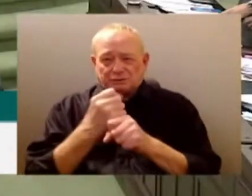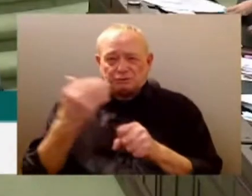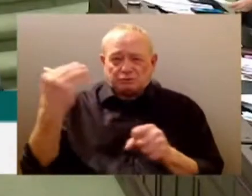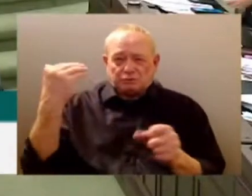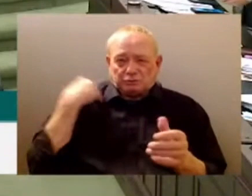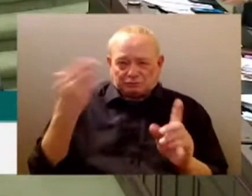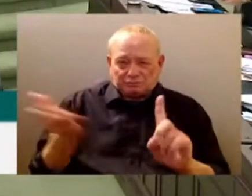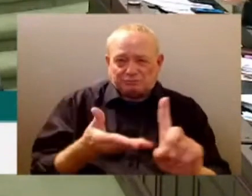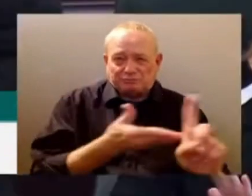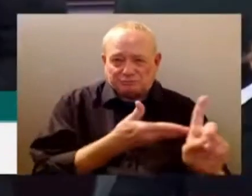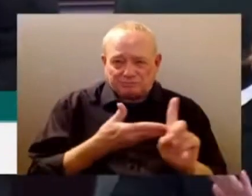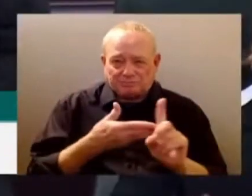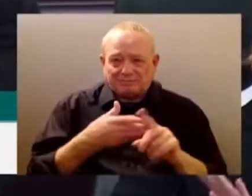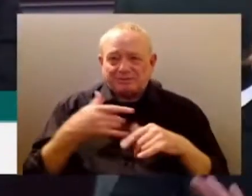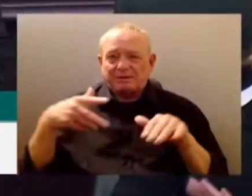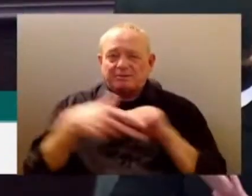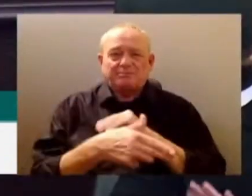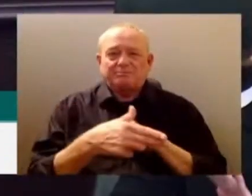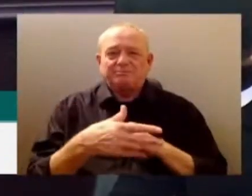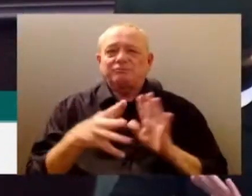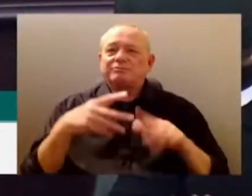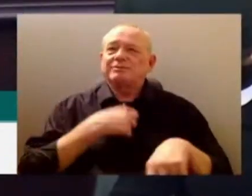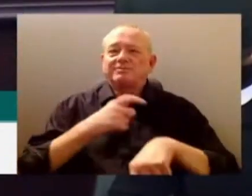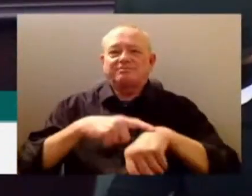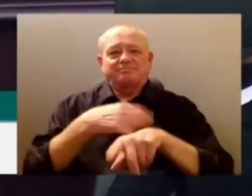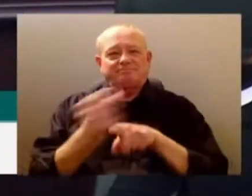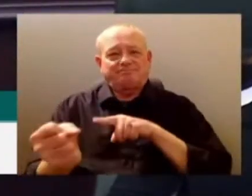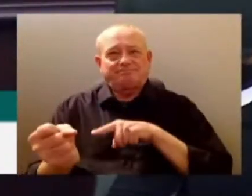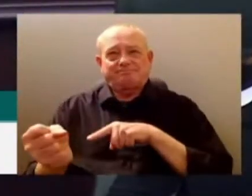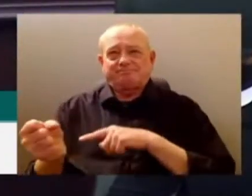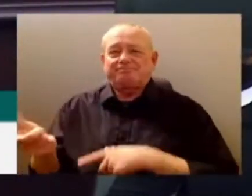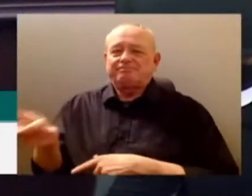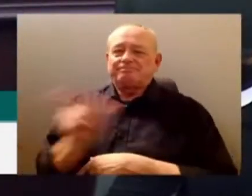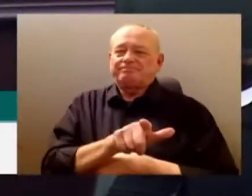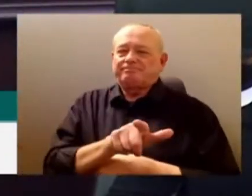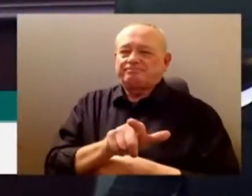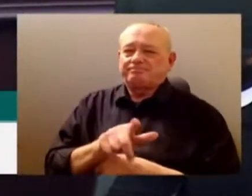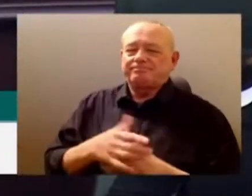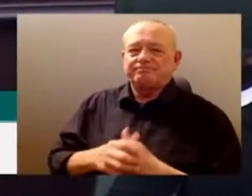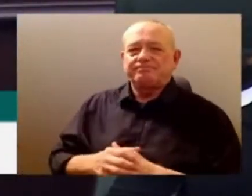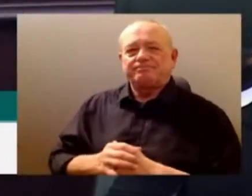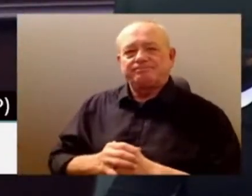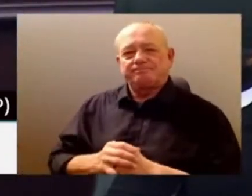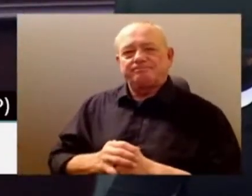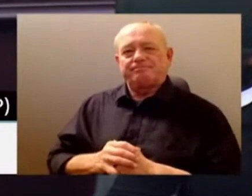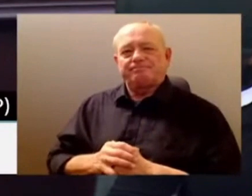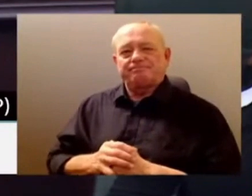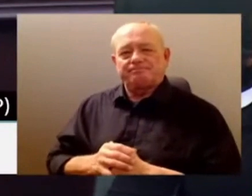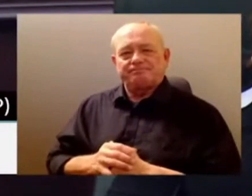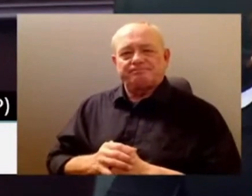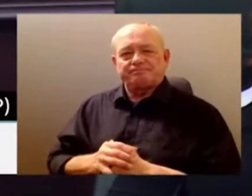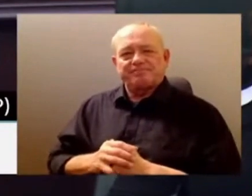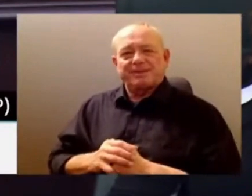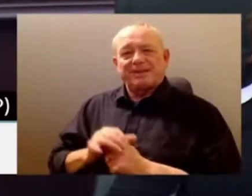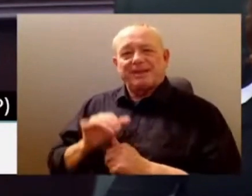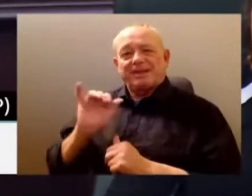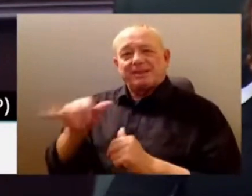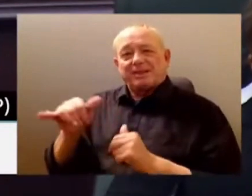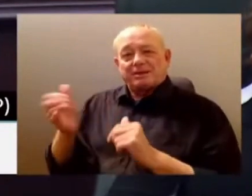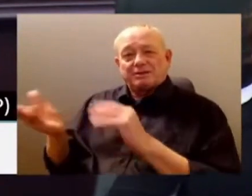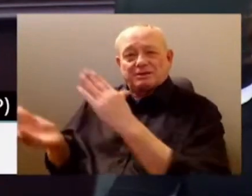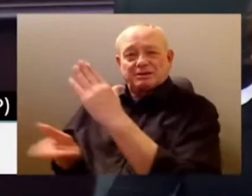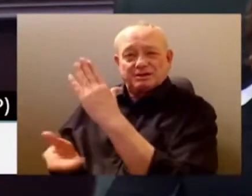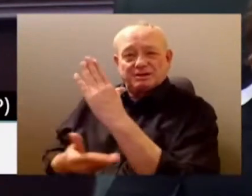for Banff-Kananaskis. Well, given that some of this logging overlaps an internationally recognized and popular